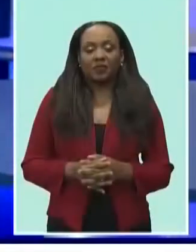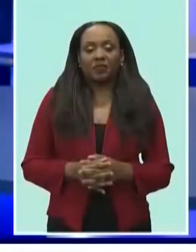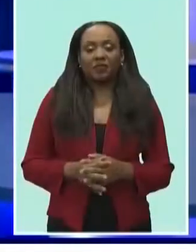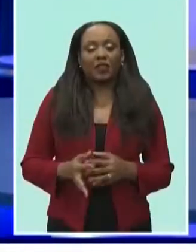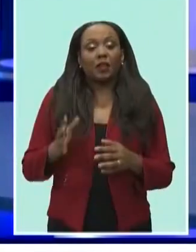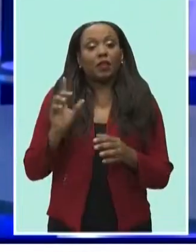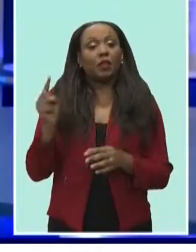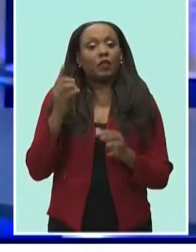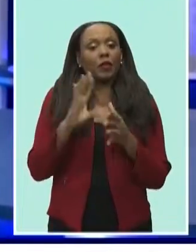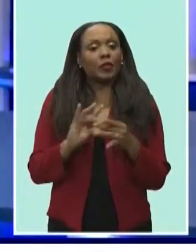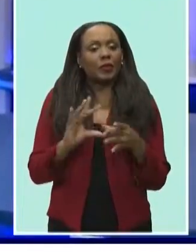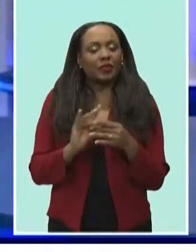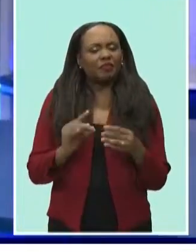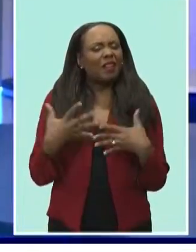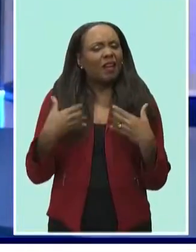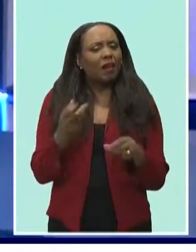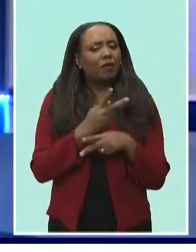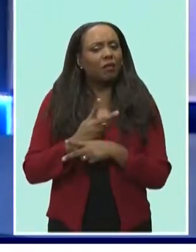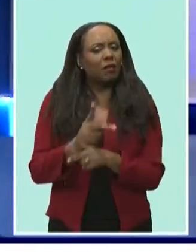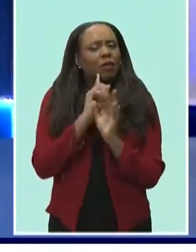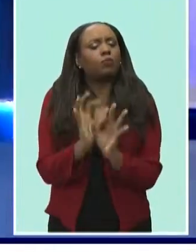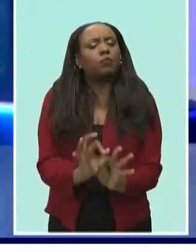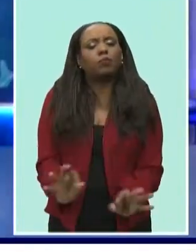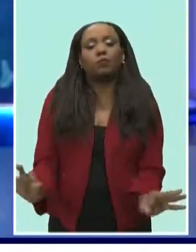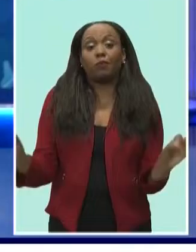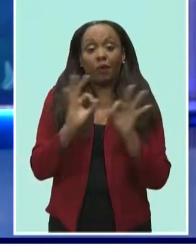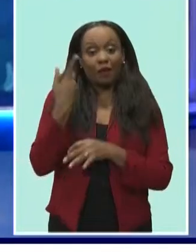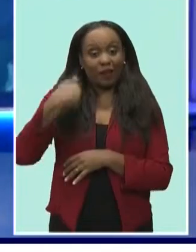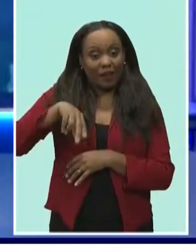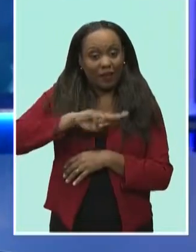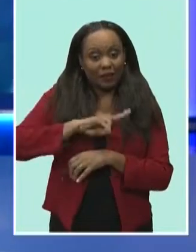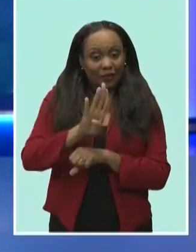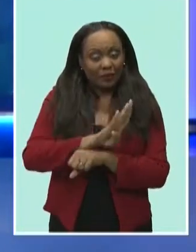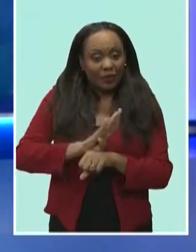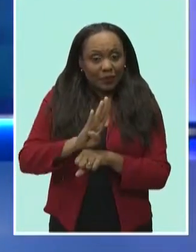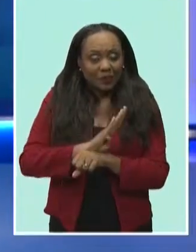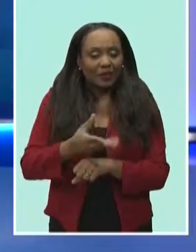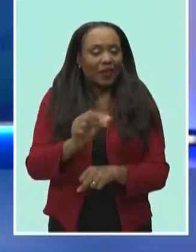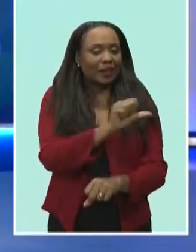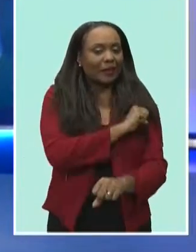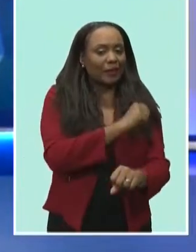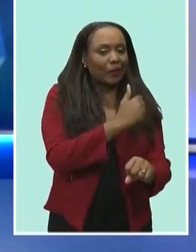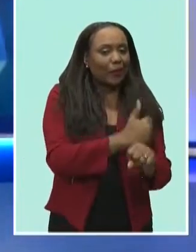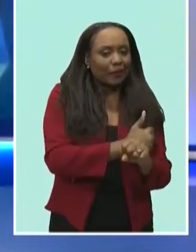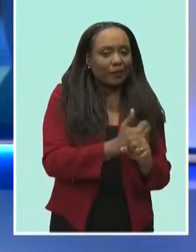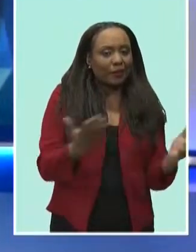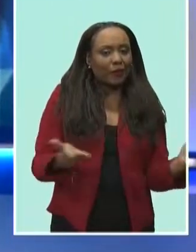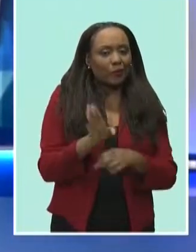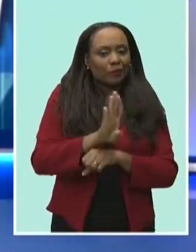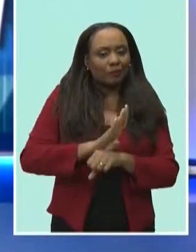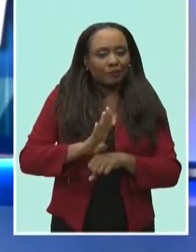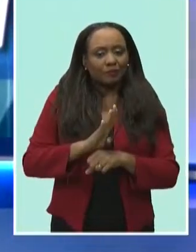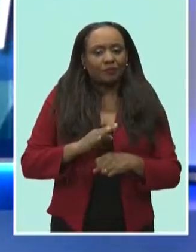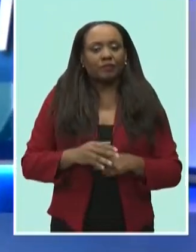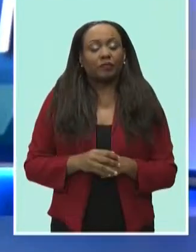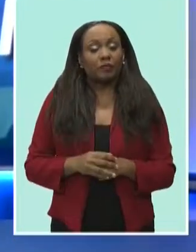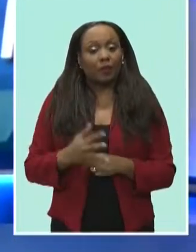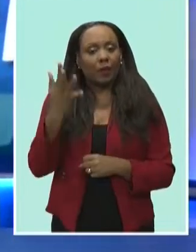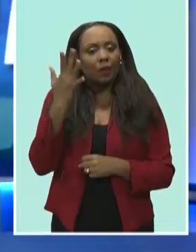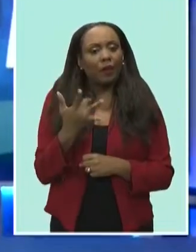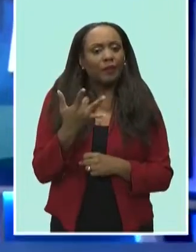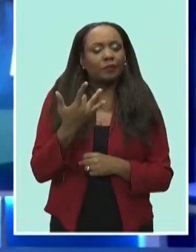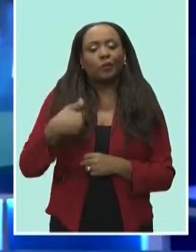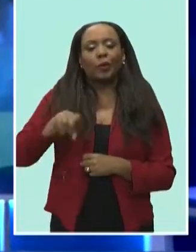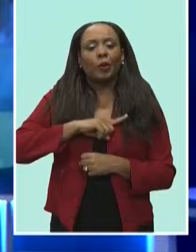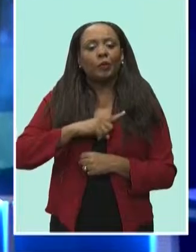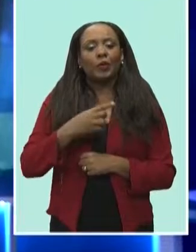In our top story, healthcare remains an important topic for Barbadians and the authorities, and that is being reinforced as Barbados prepares